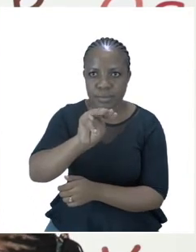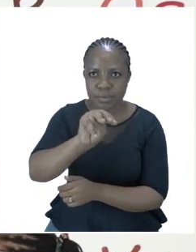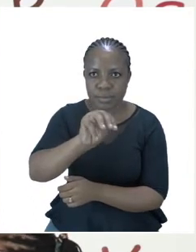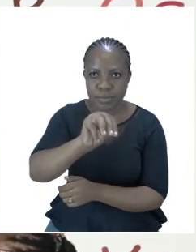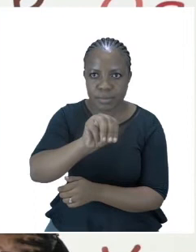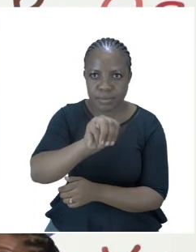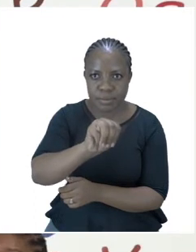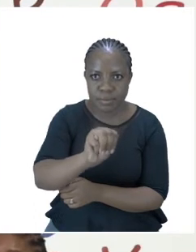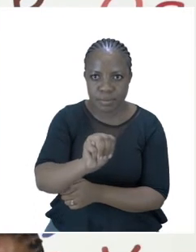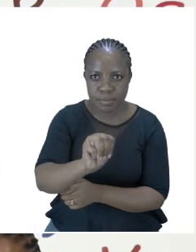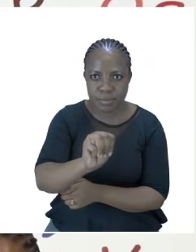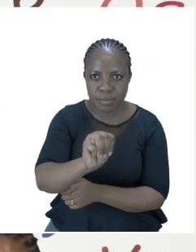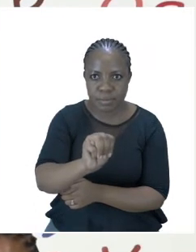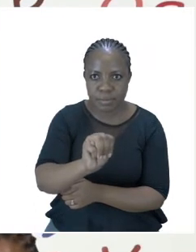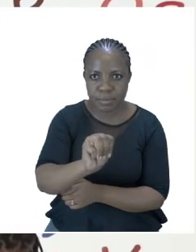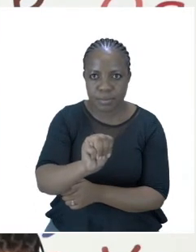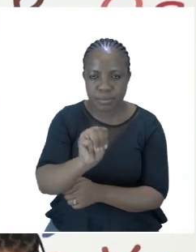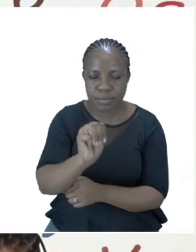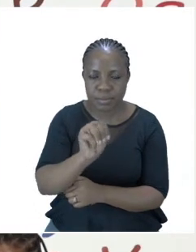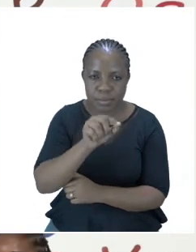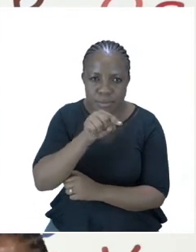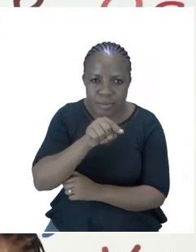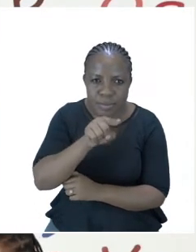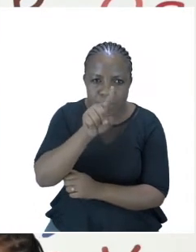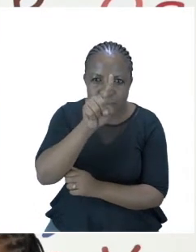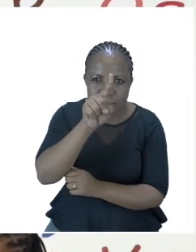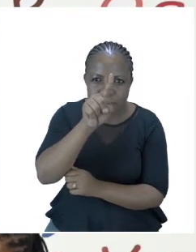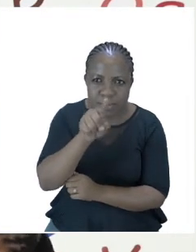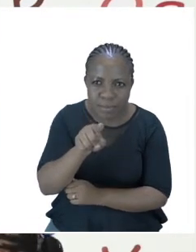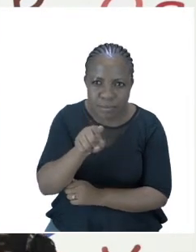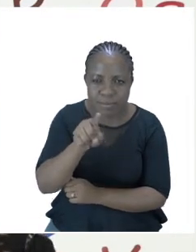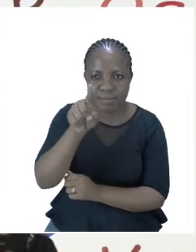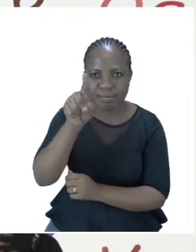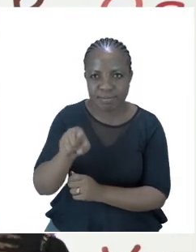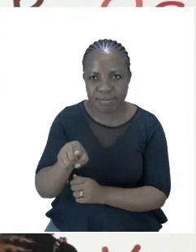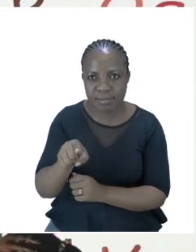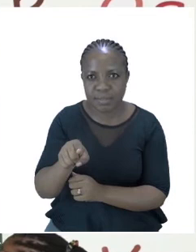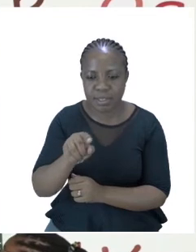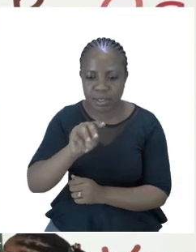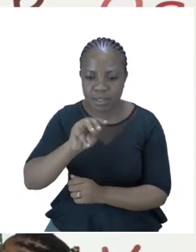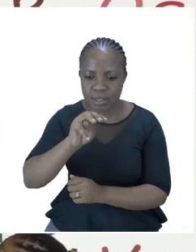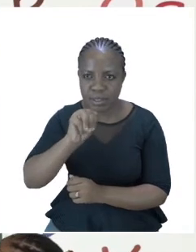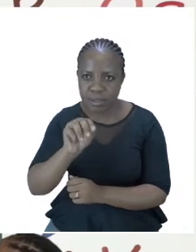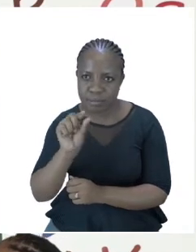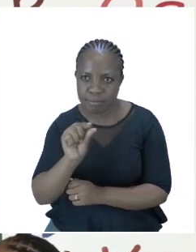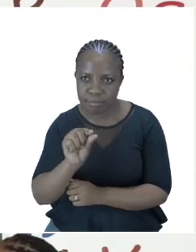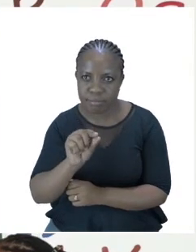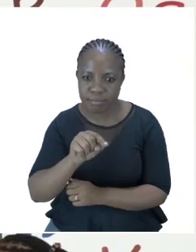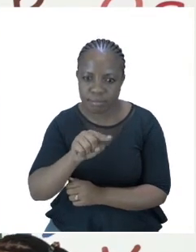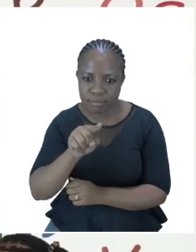capital letter M has sharp points. Now let's go to N. We